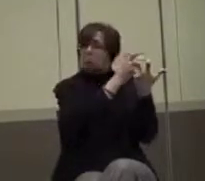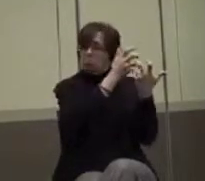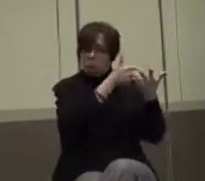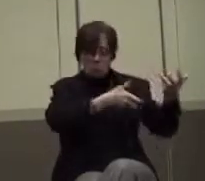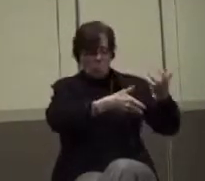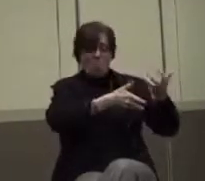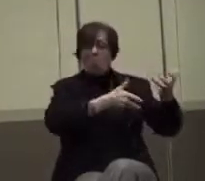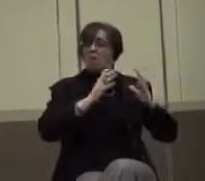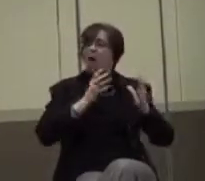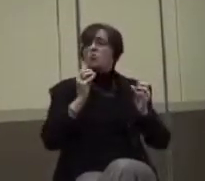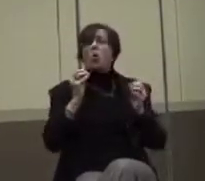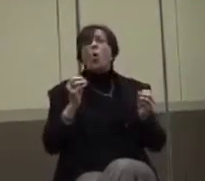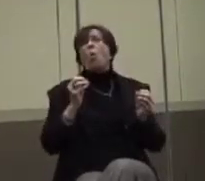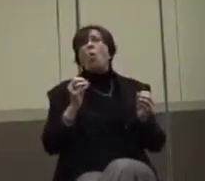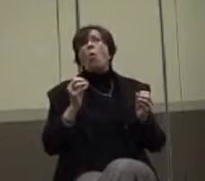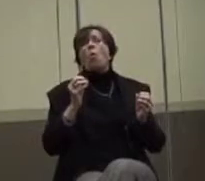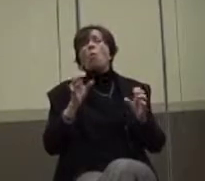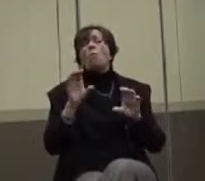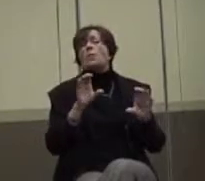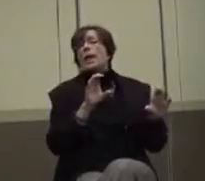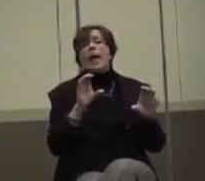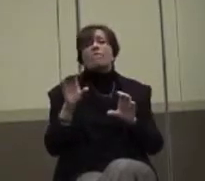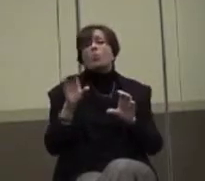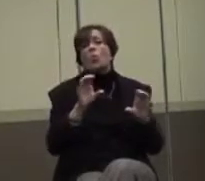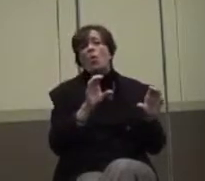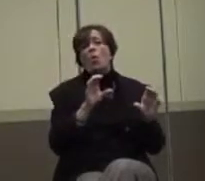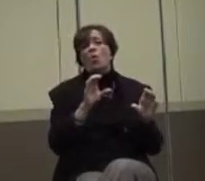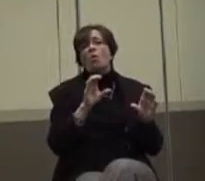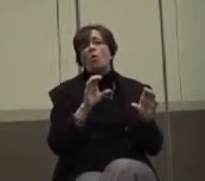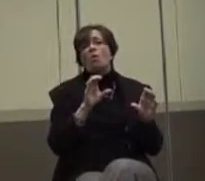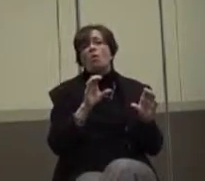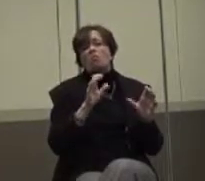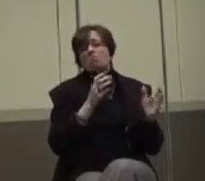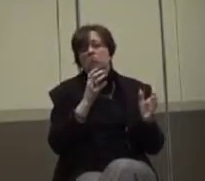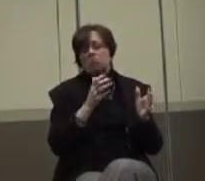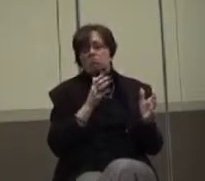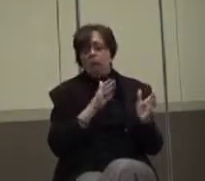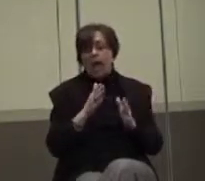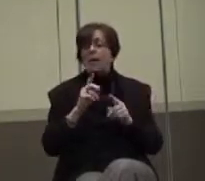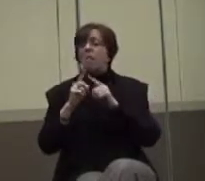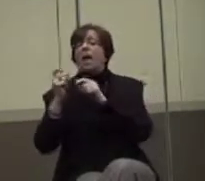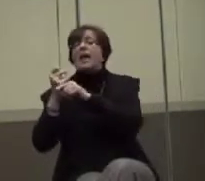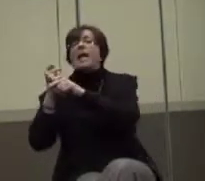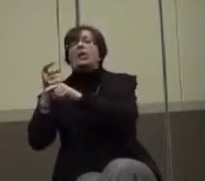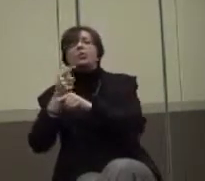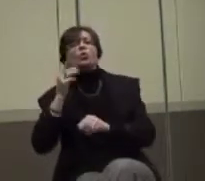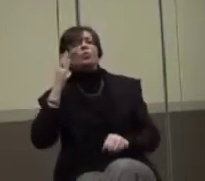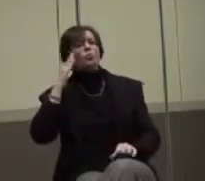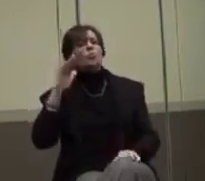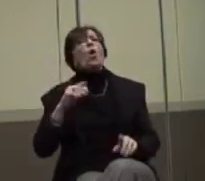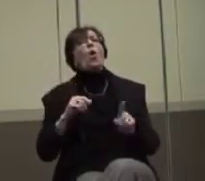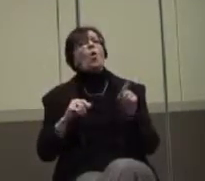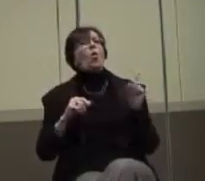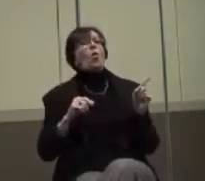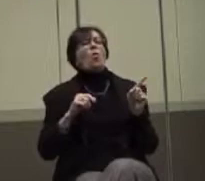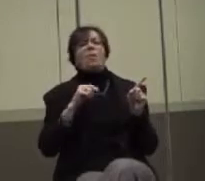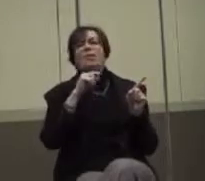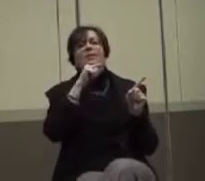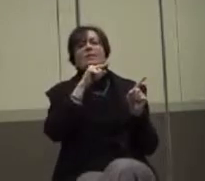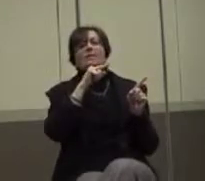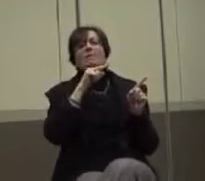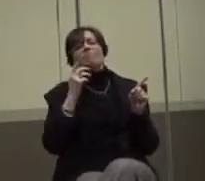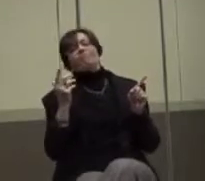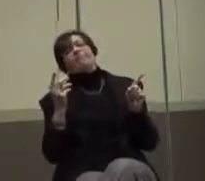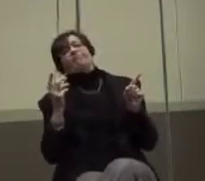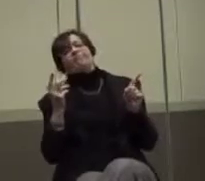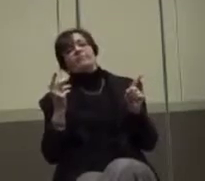plan, I mean, behavioral, maybe you don't have the BIP, but then the next year you know that same thing, I mean, it might